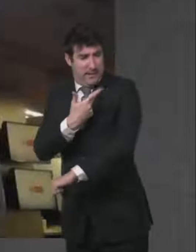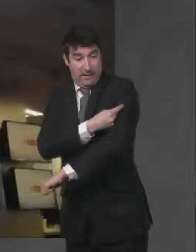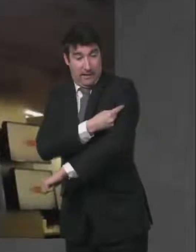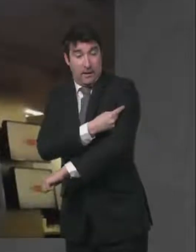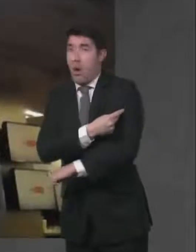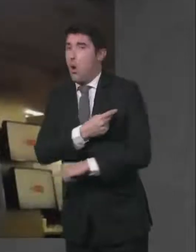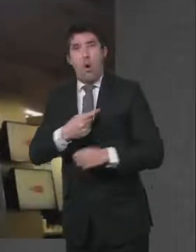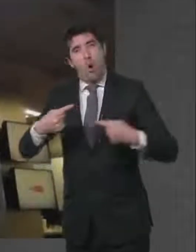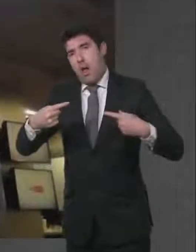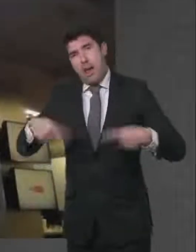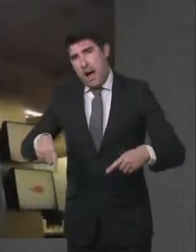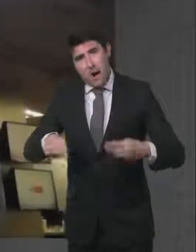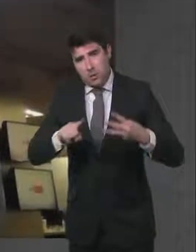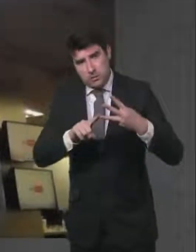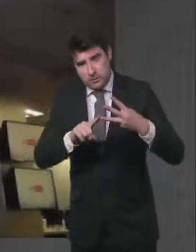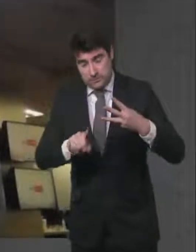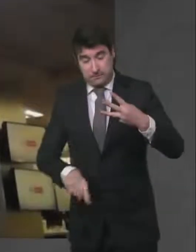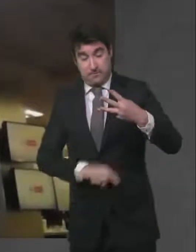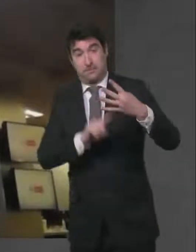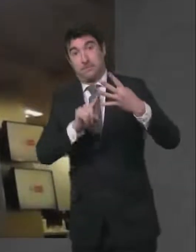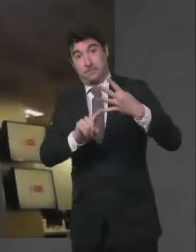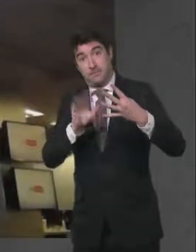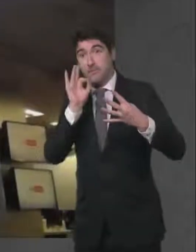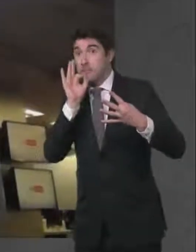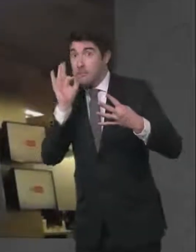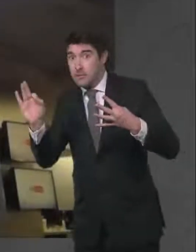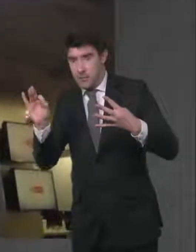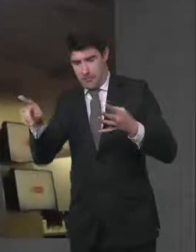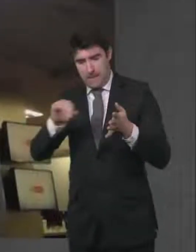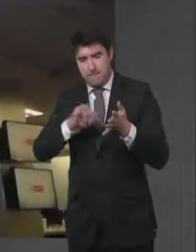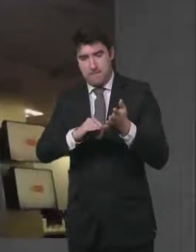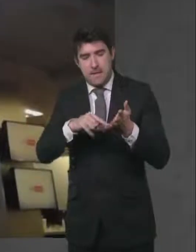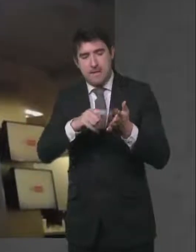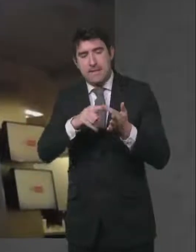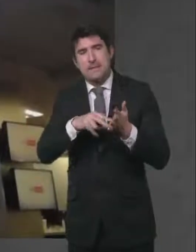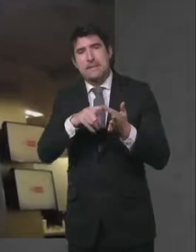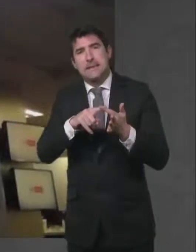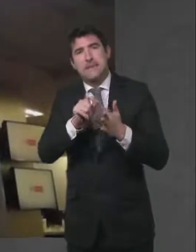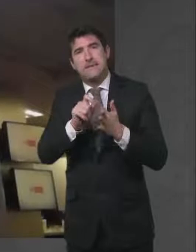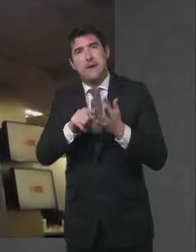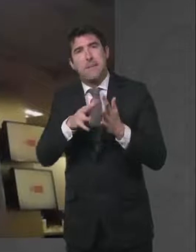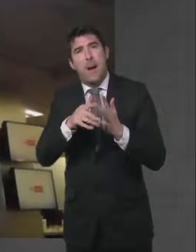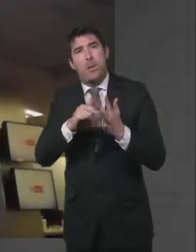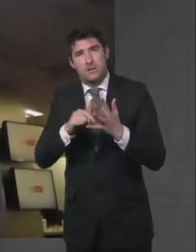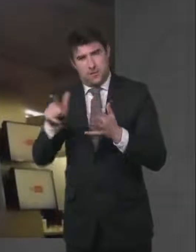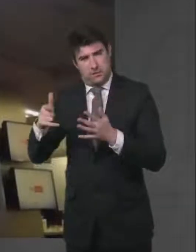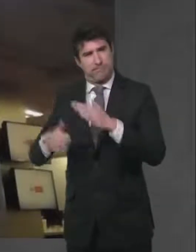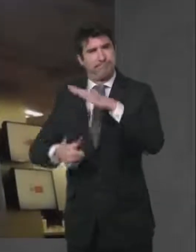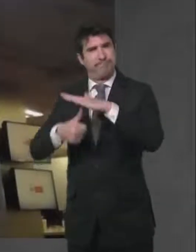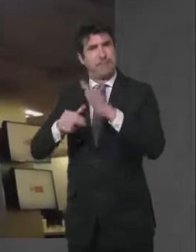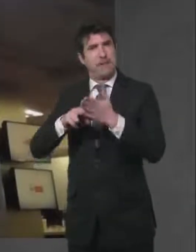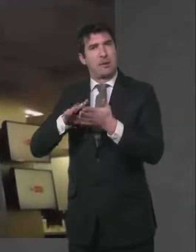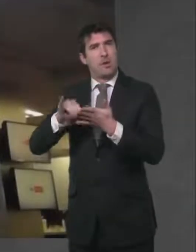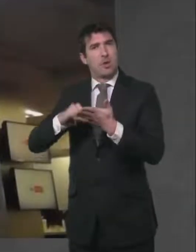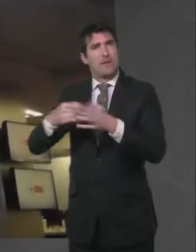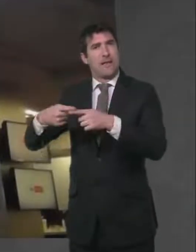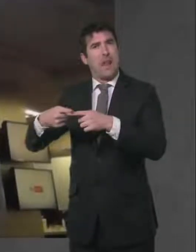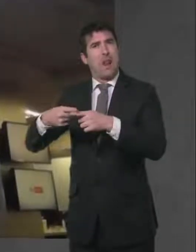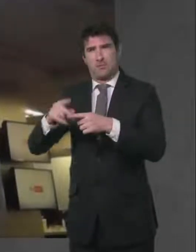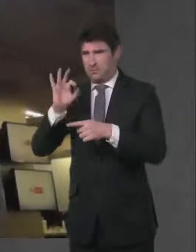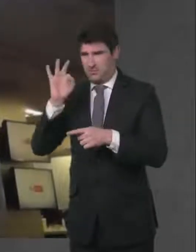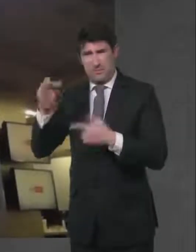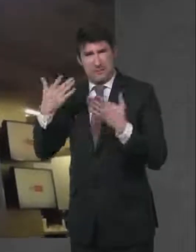Powis, there are unnerving pictures of ambulances queuing outside hospitals. Could you just characterise... Everyone else has asked one question. He's